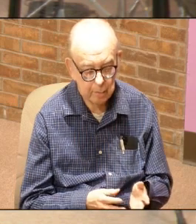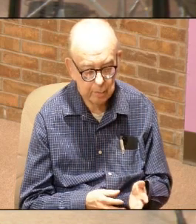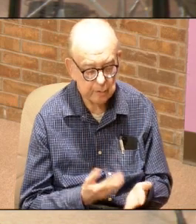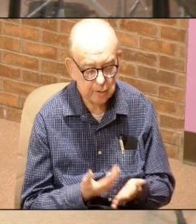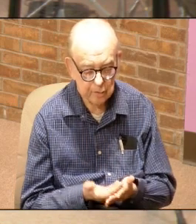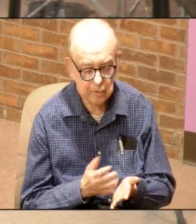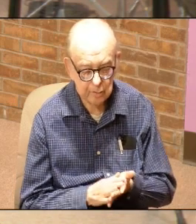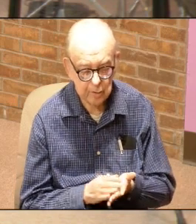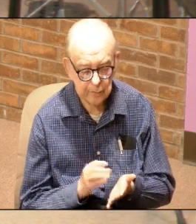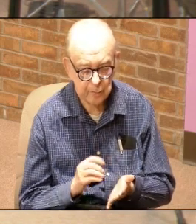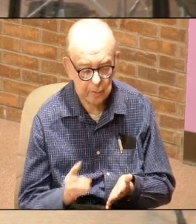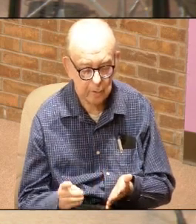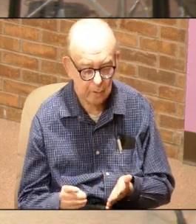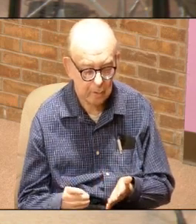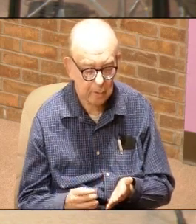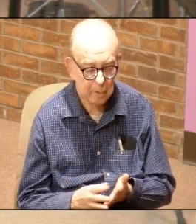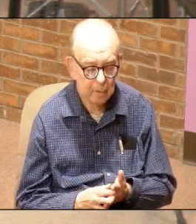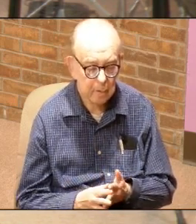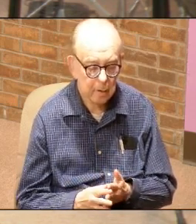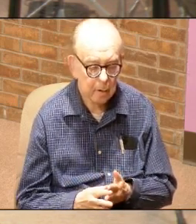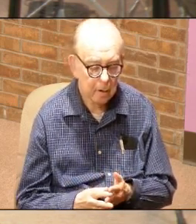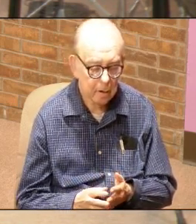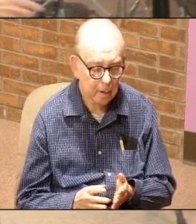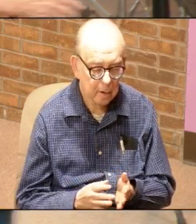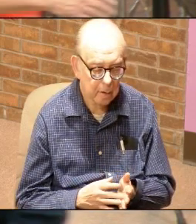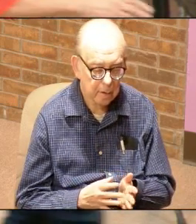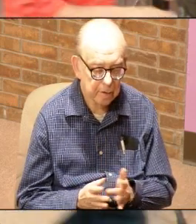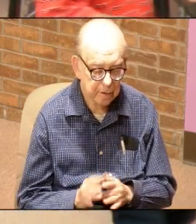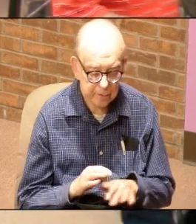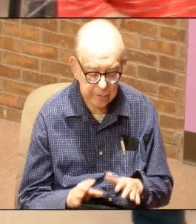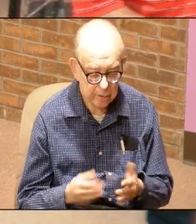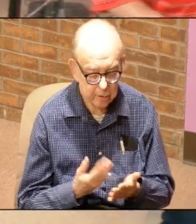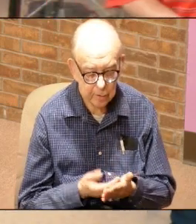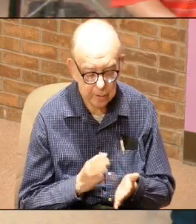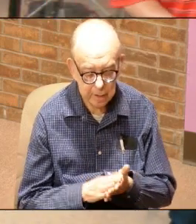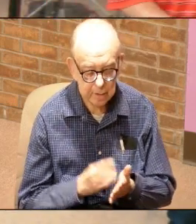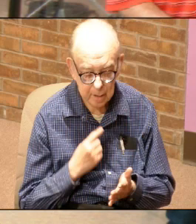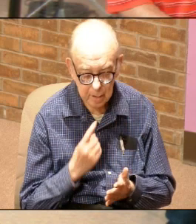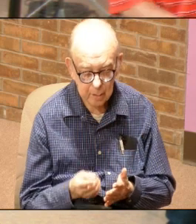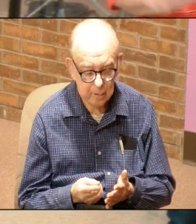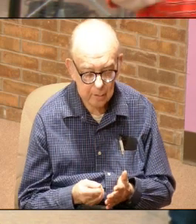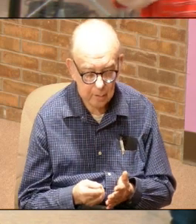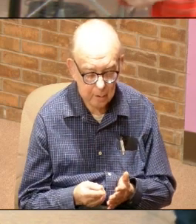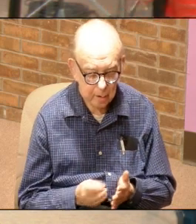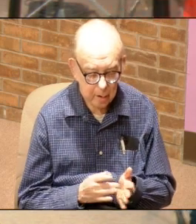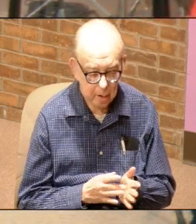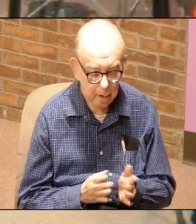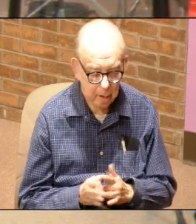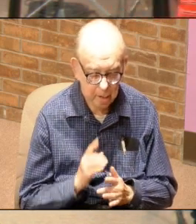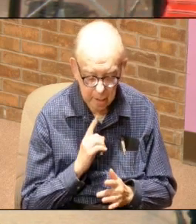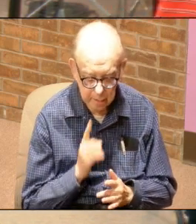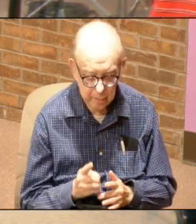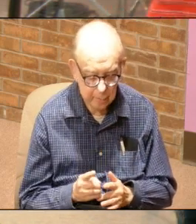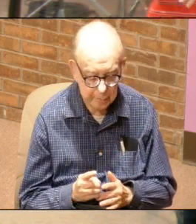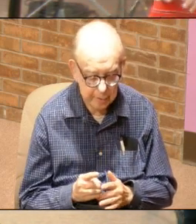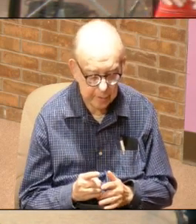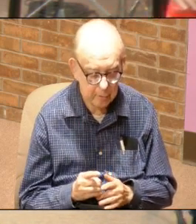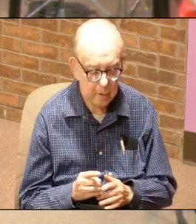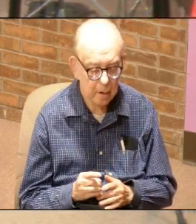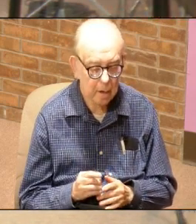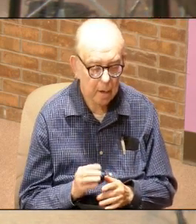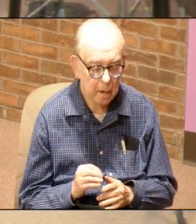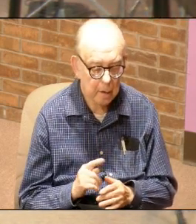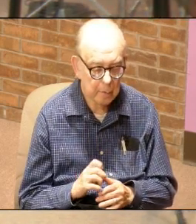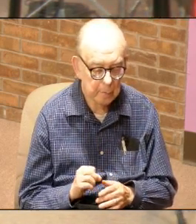arose. And they saw him there. He did the cooking. And may I say to you, he would be the master chef.